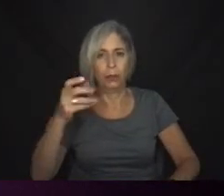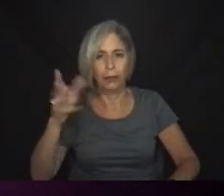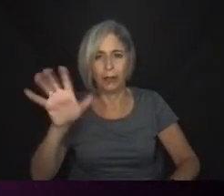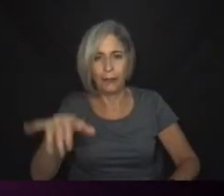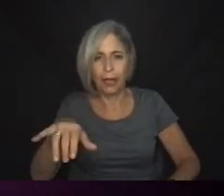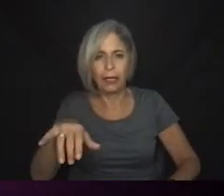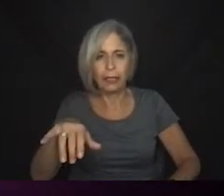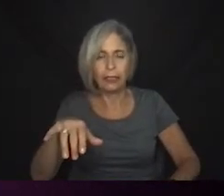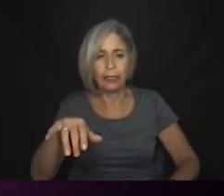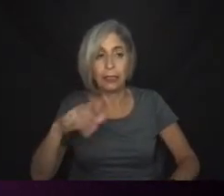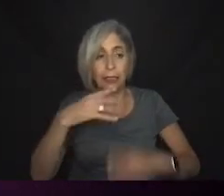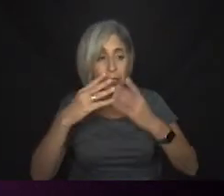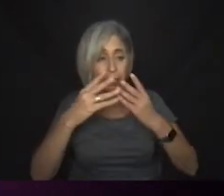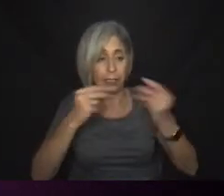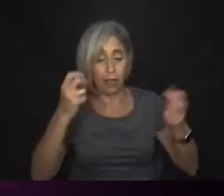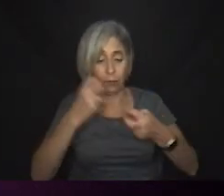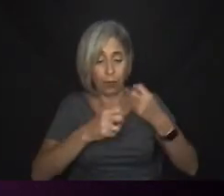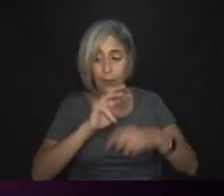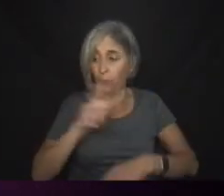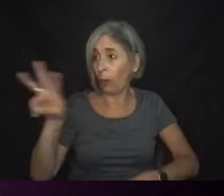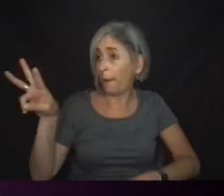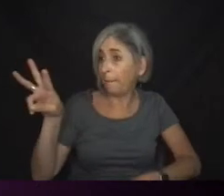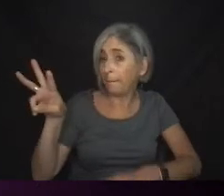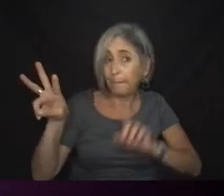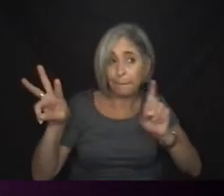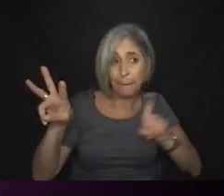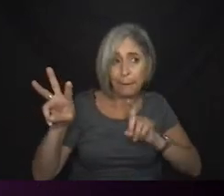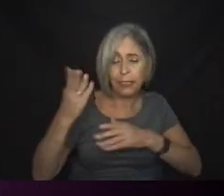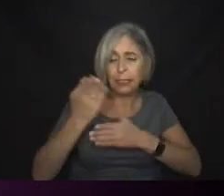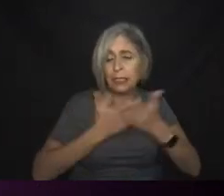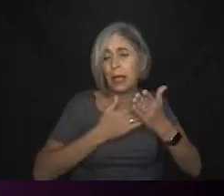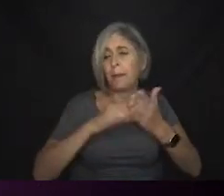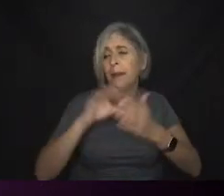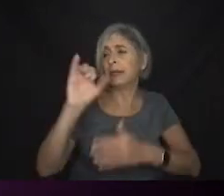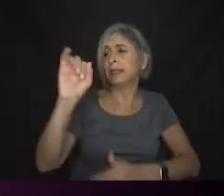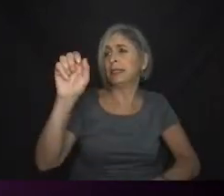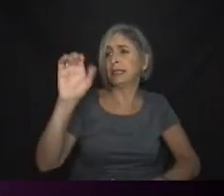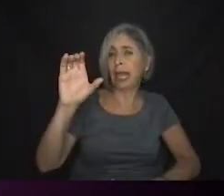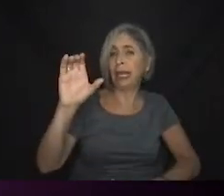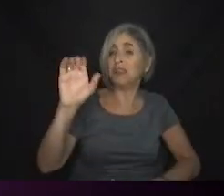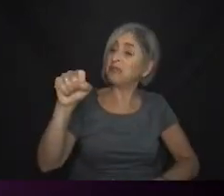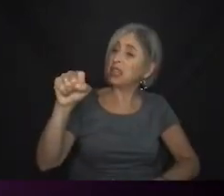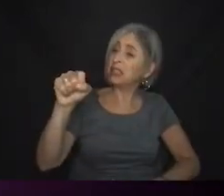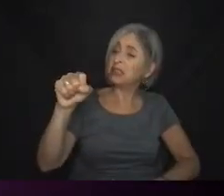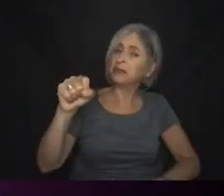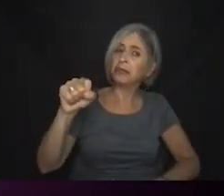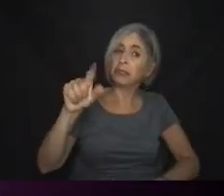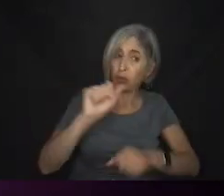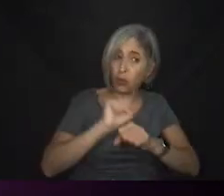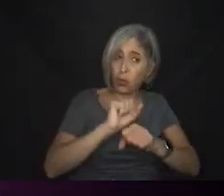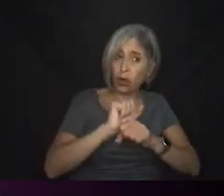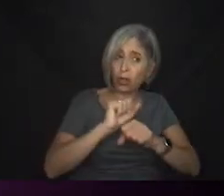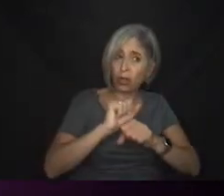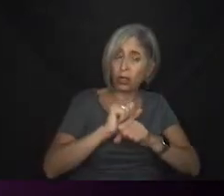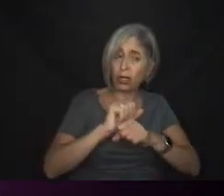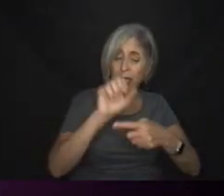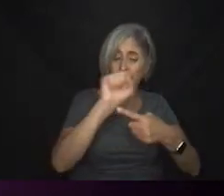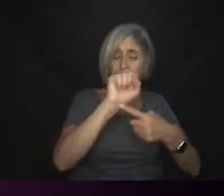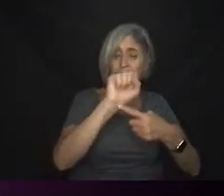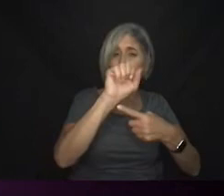a solved problem on the web? I think for certain static sites and so on, yes. Now, does that work at seed